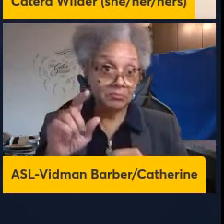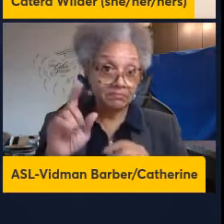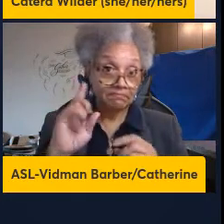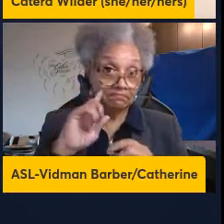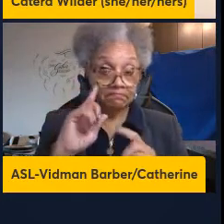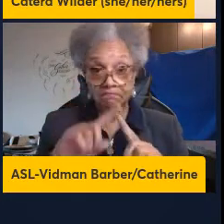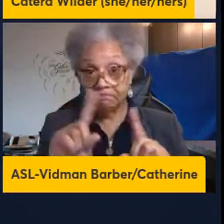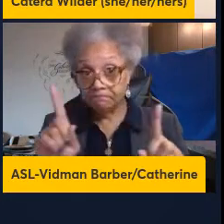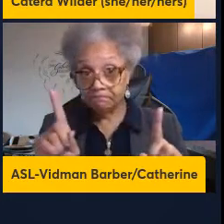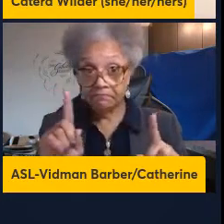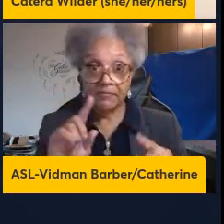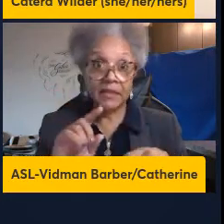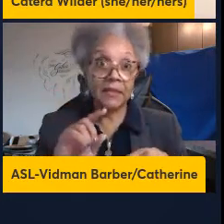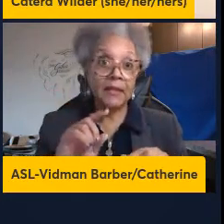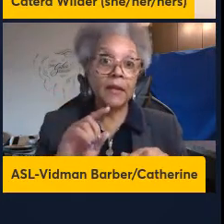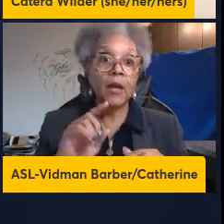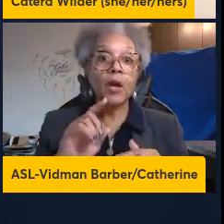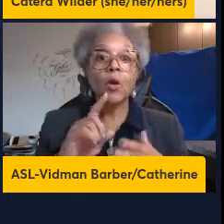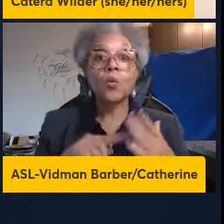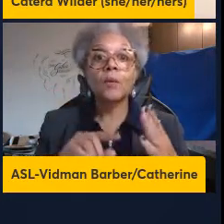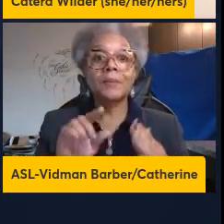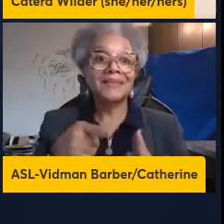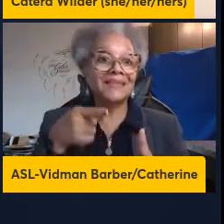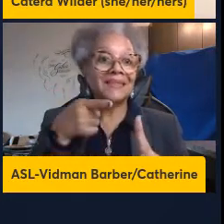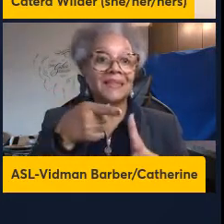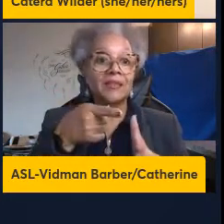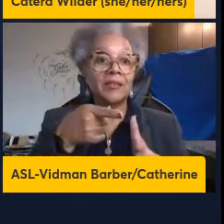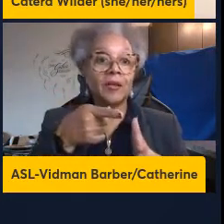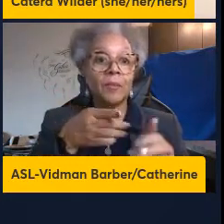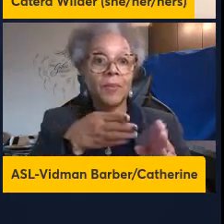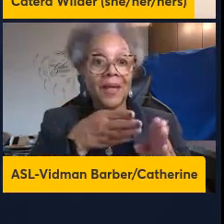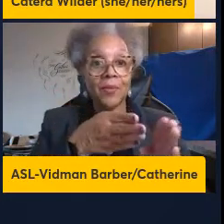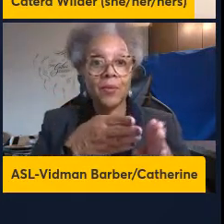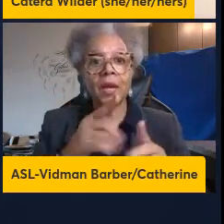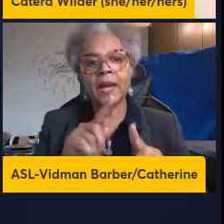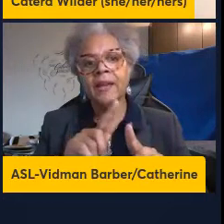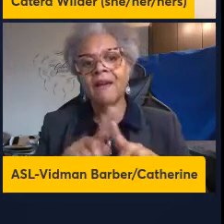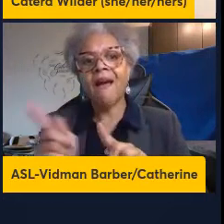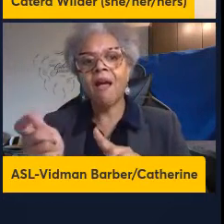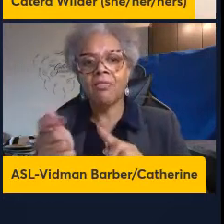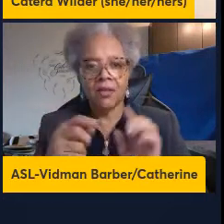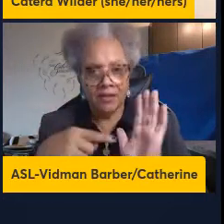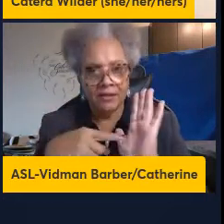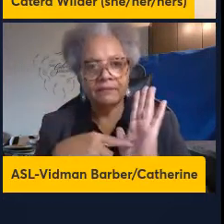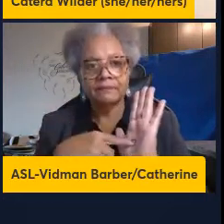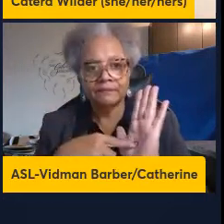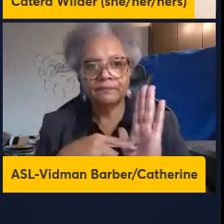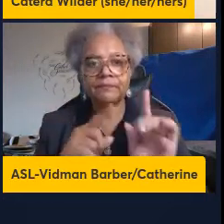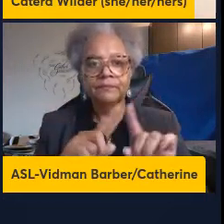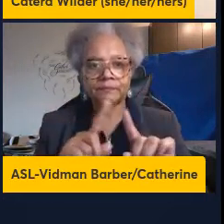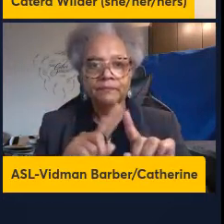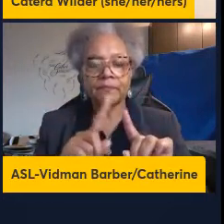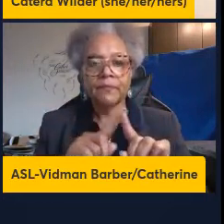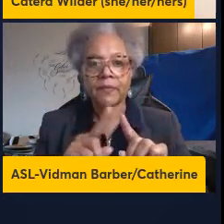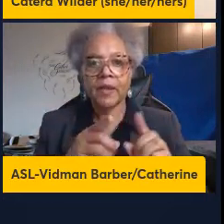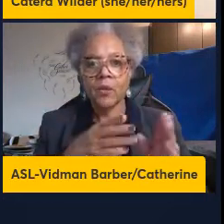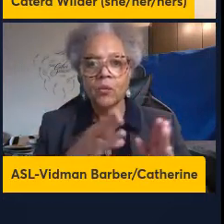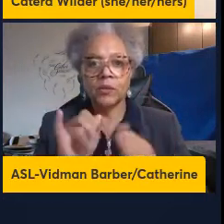is activating a particular pathway. And these are, again, just other examples of what could be happening that allows a cell